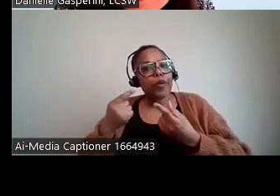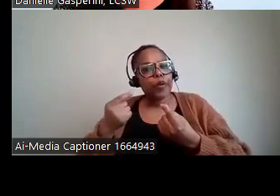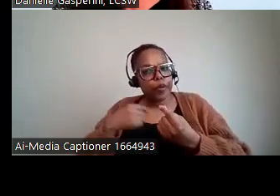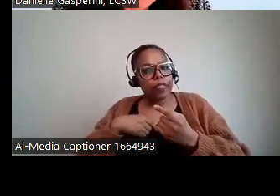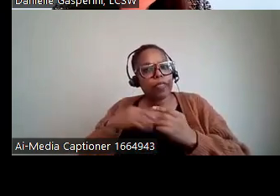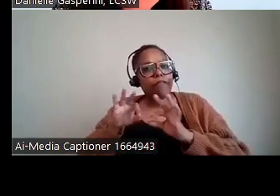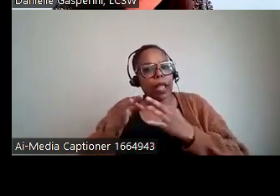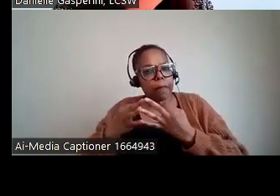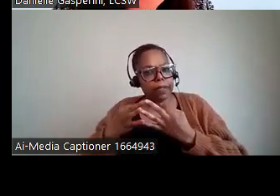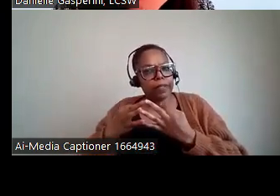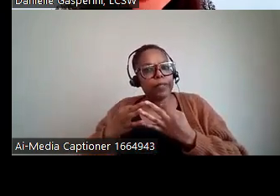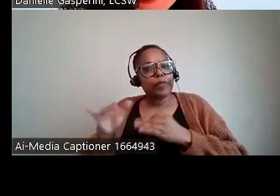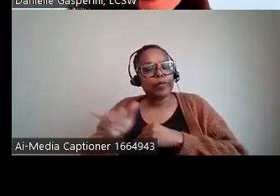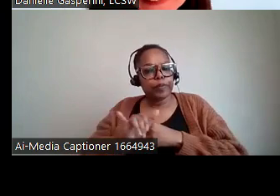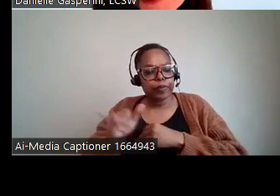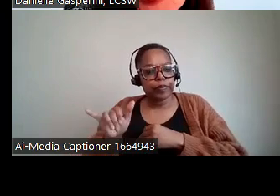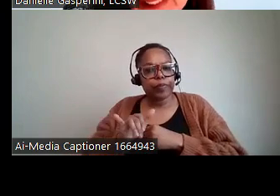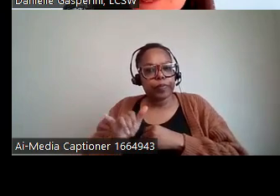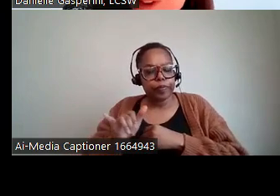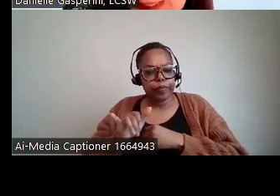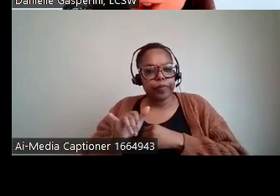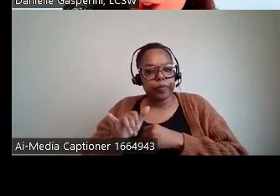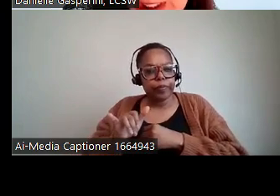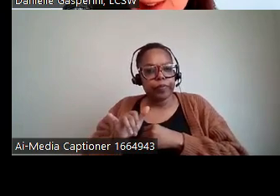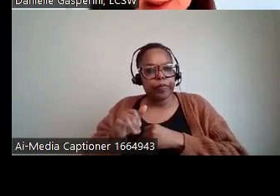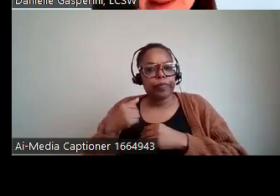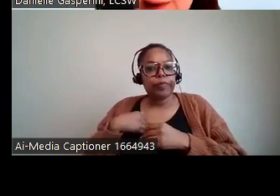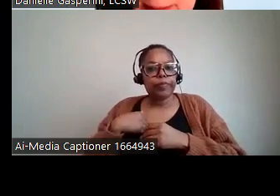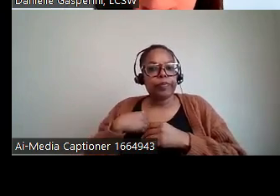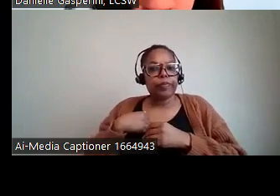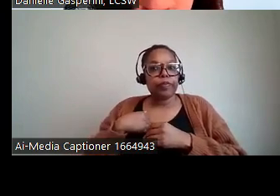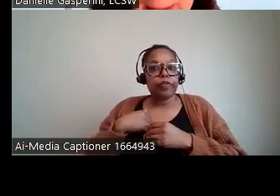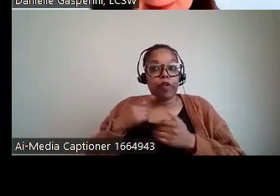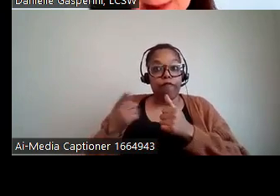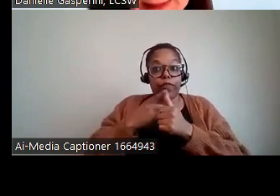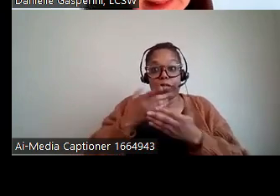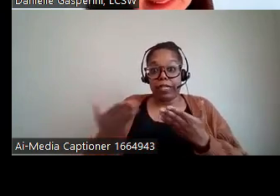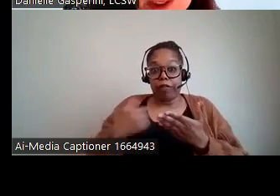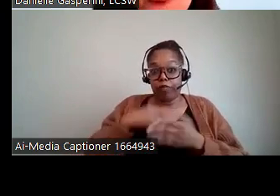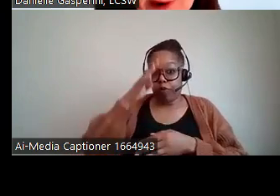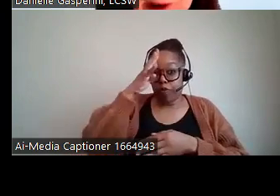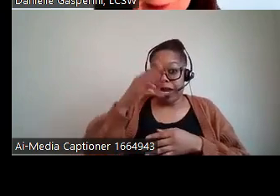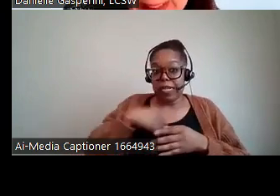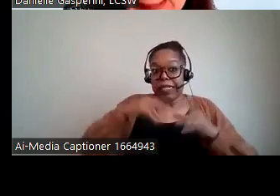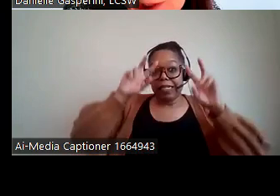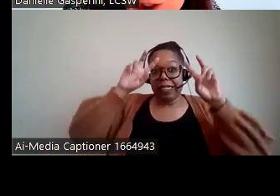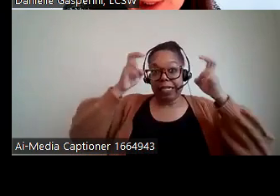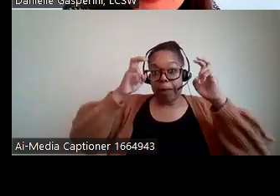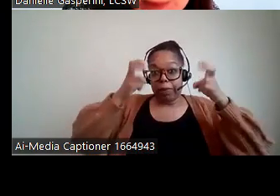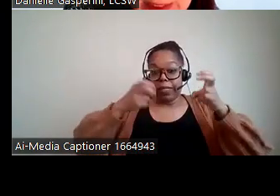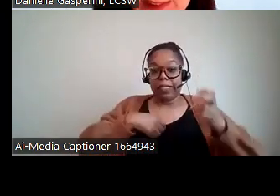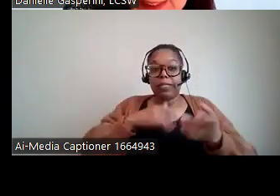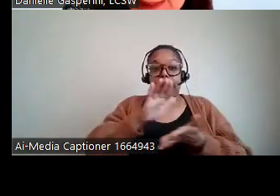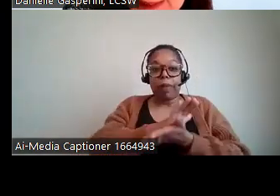mobile. And so the first thing that we did is we created information sheets on some topics, self-harm,